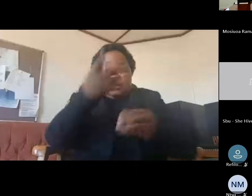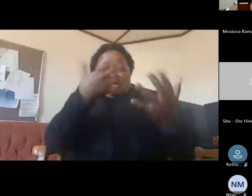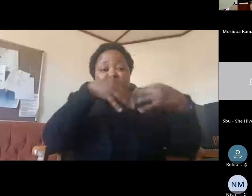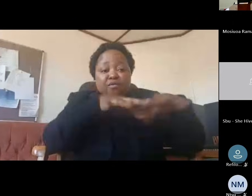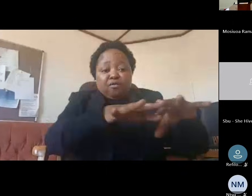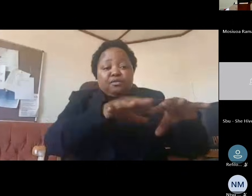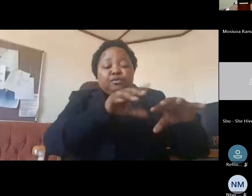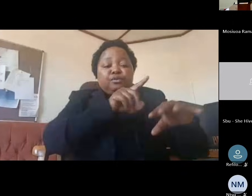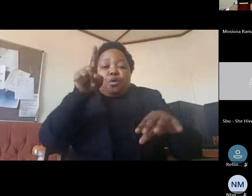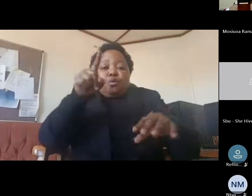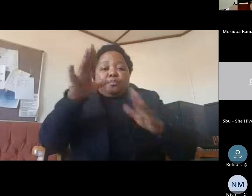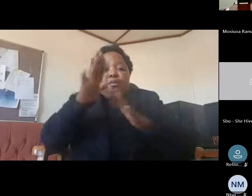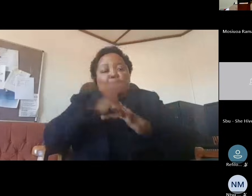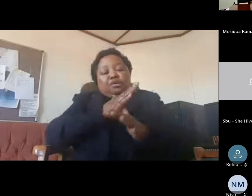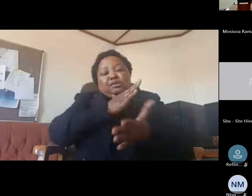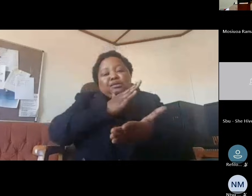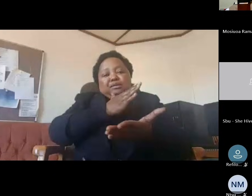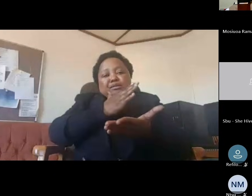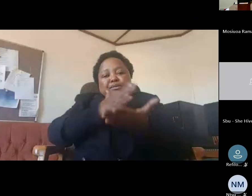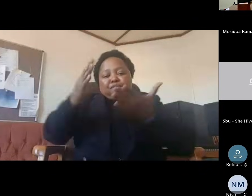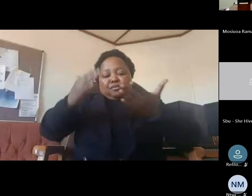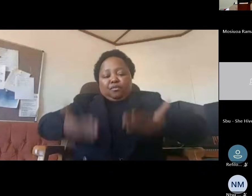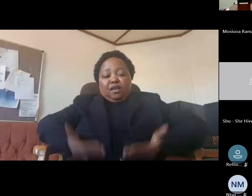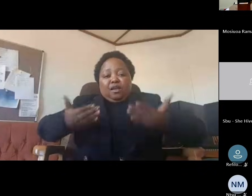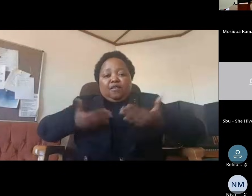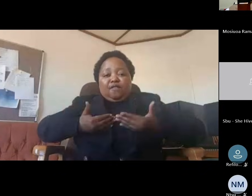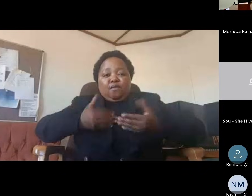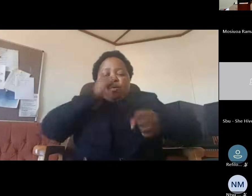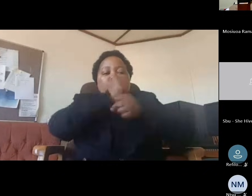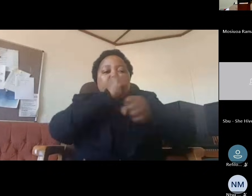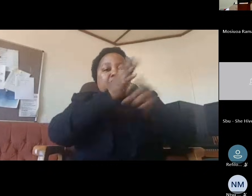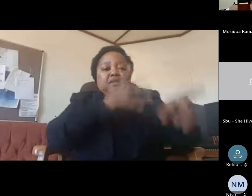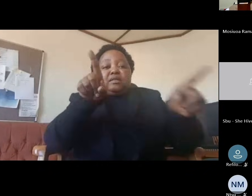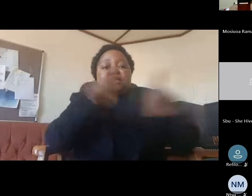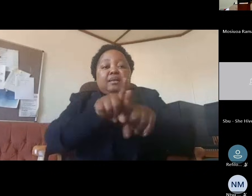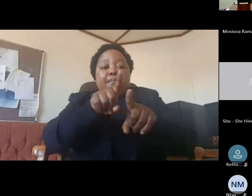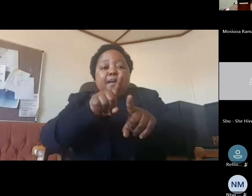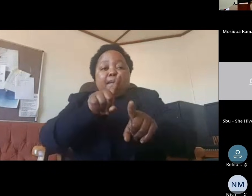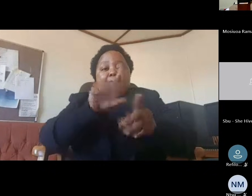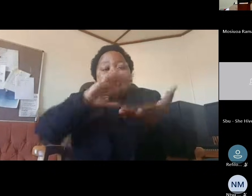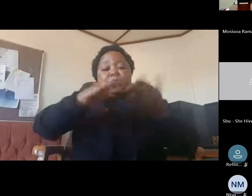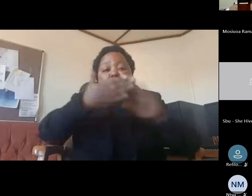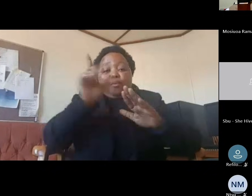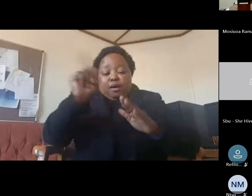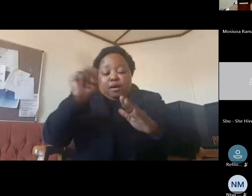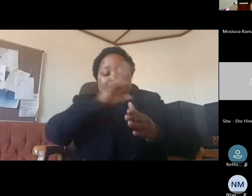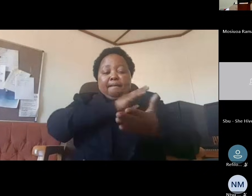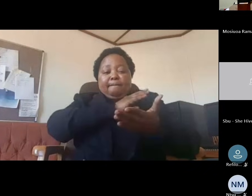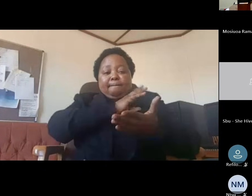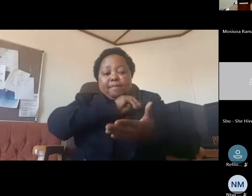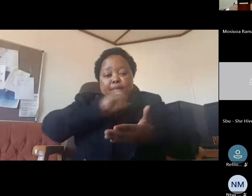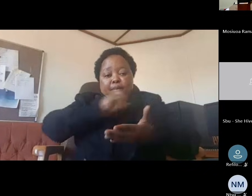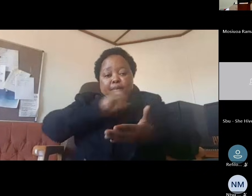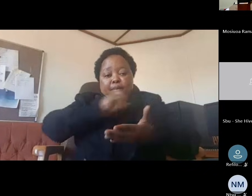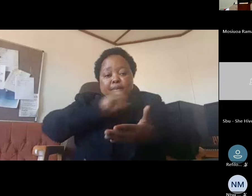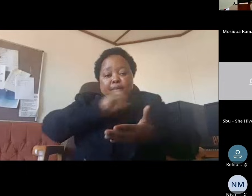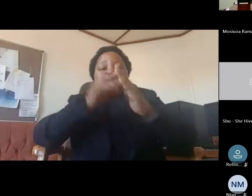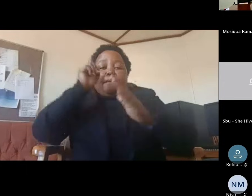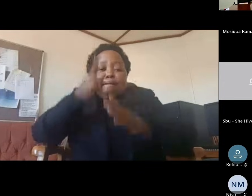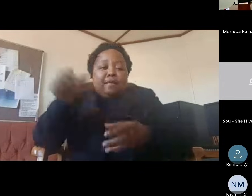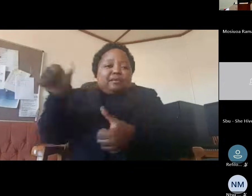their health workers are also members of the community as well, they have to go back to the community that